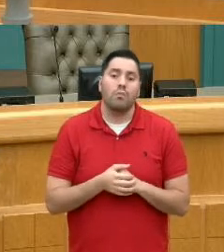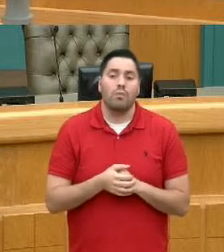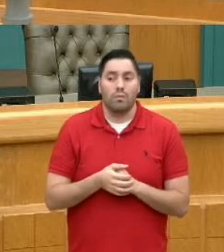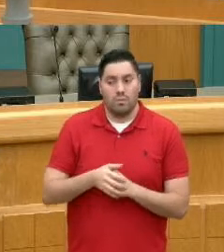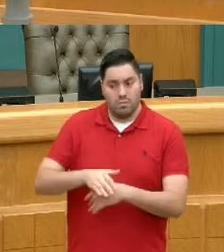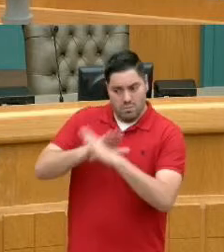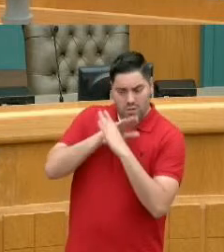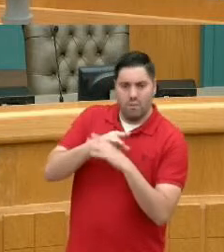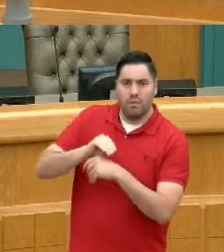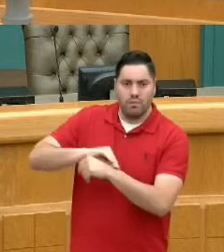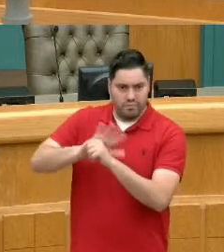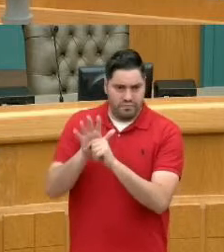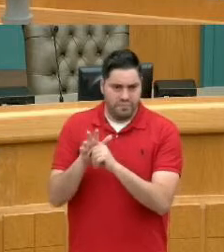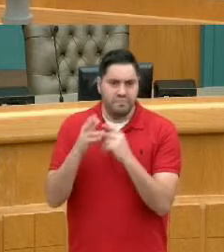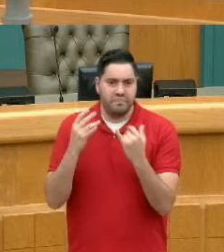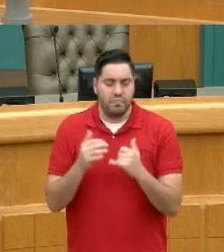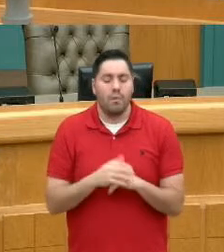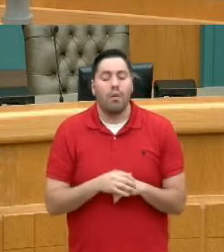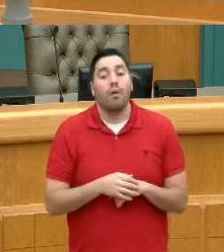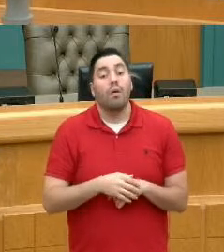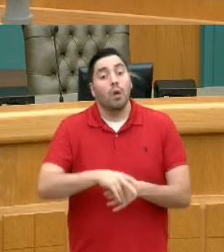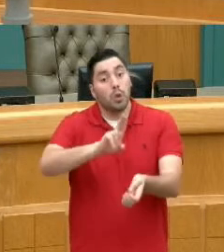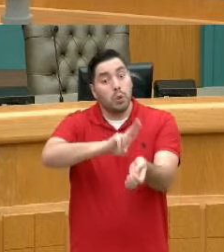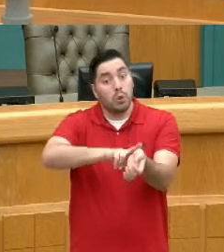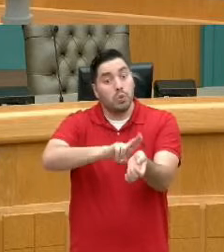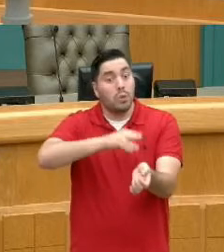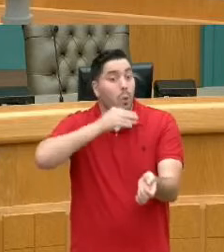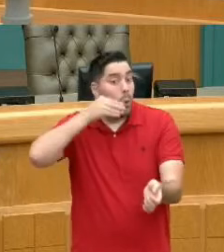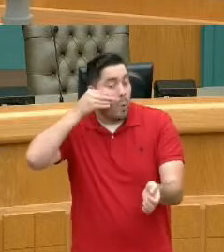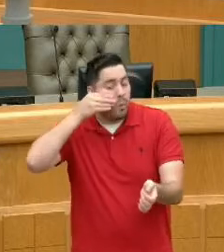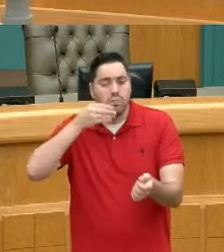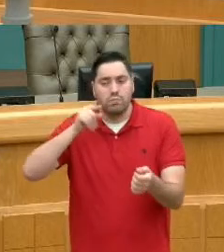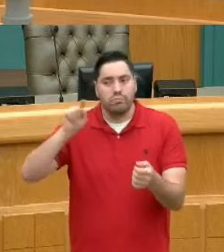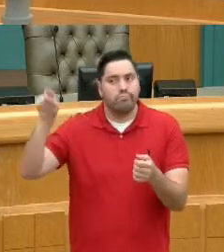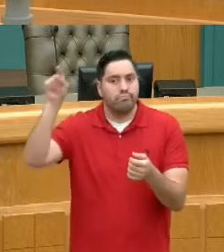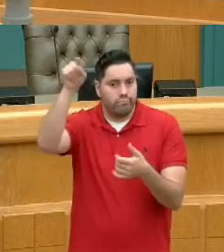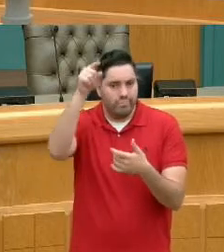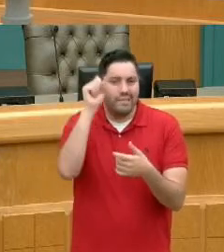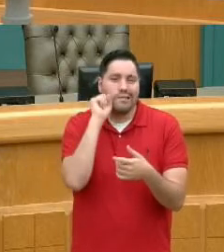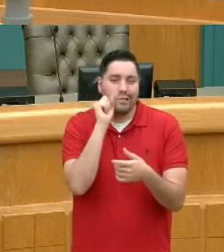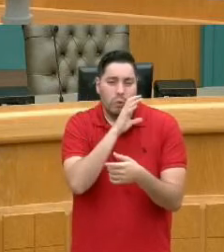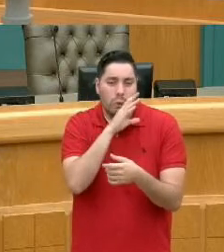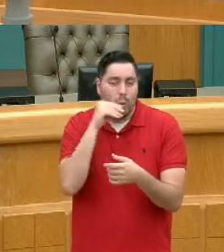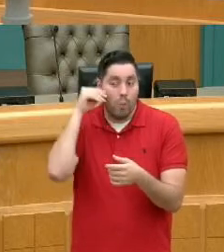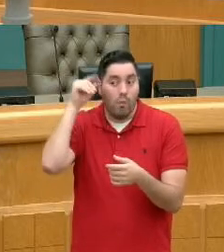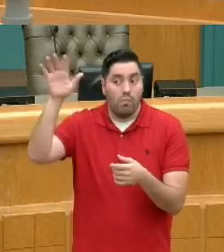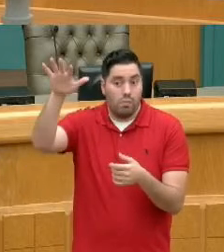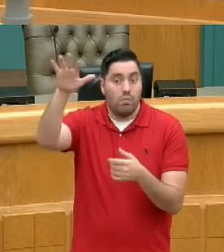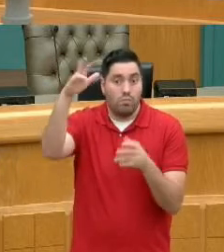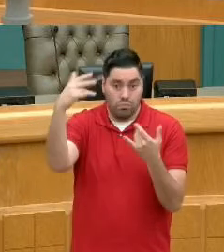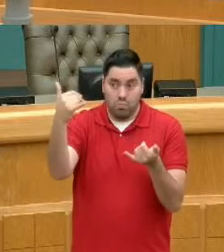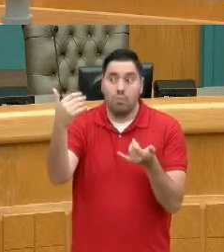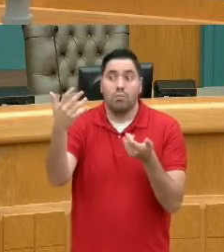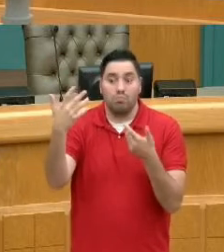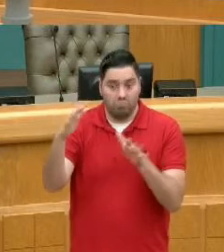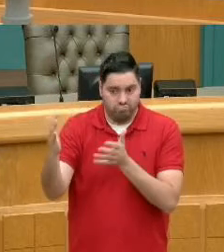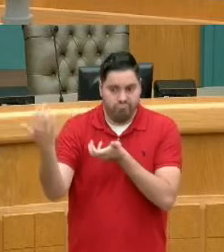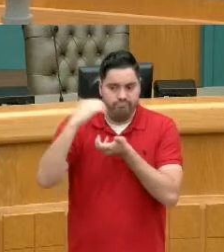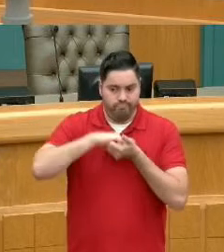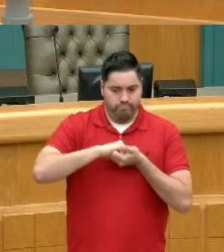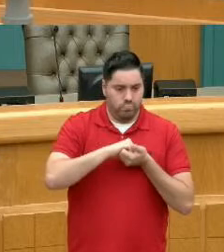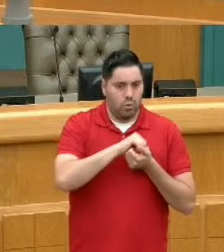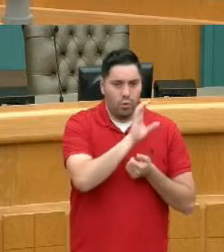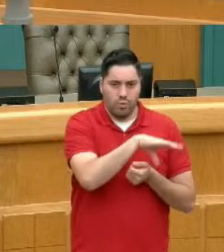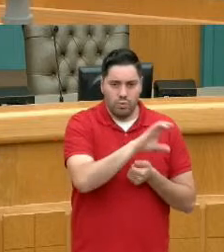an update on the nursing homes. Our nursing home testing continues in collaboration with the Corpus Christi